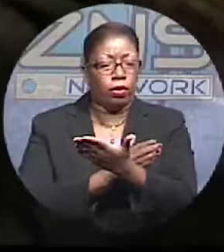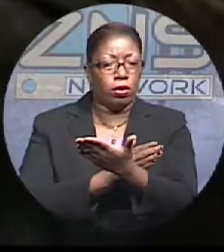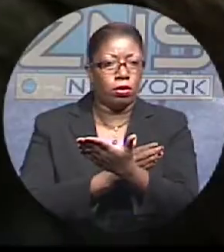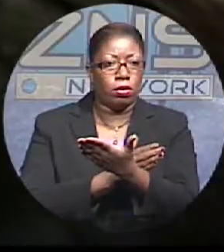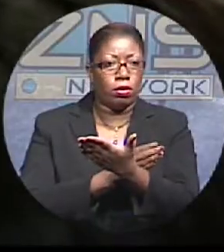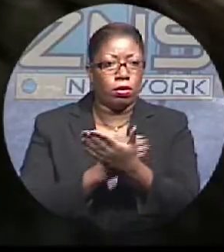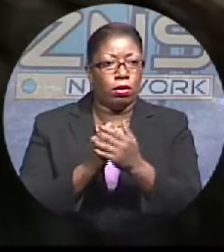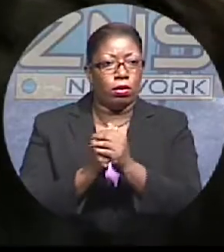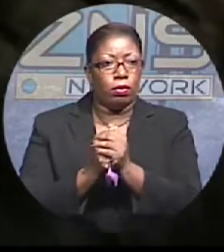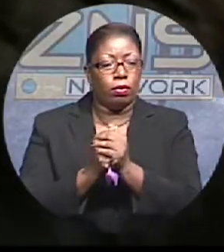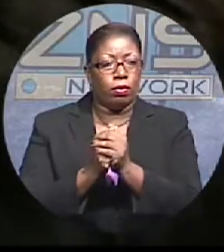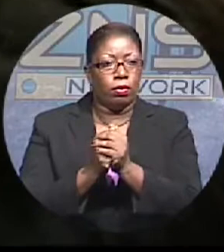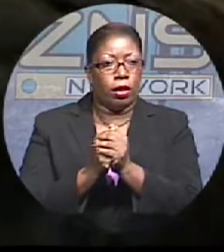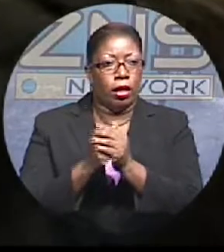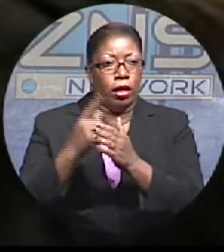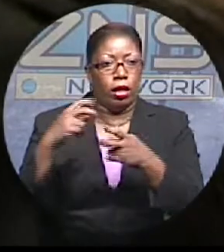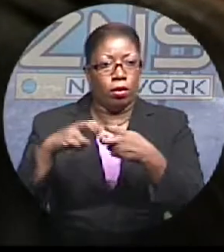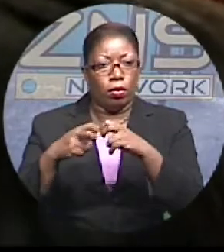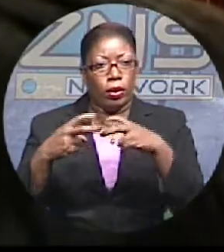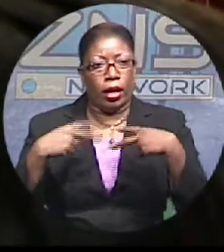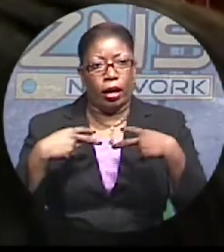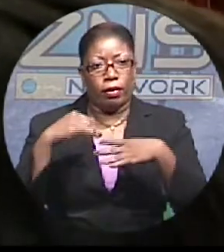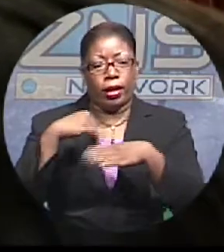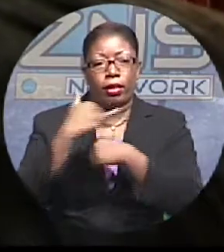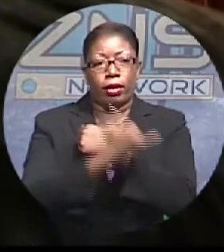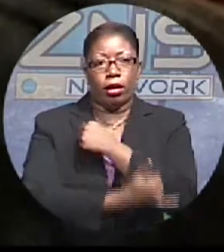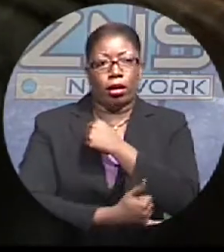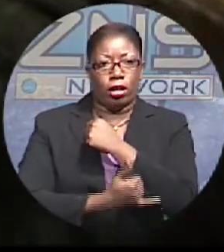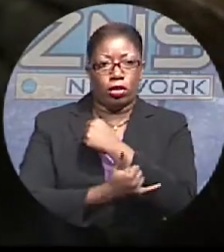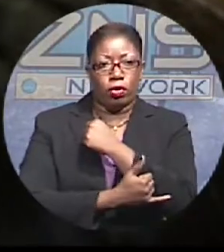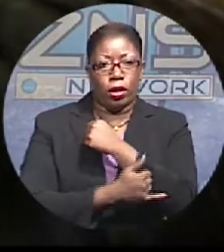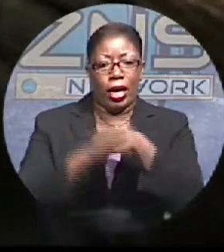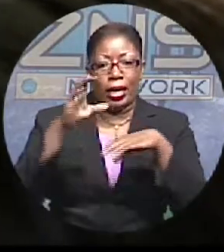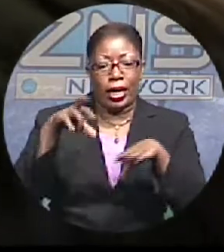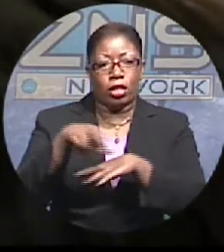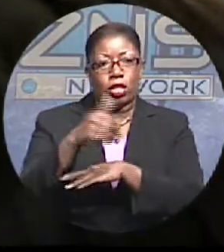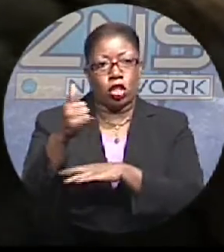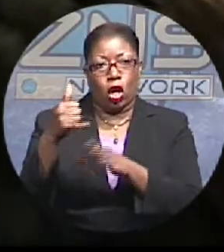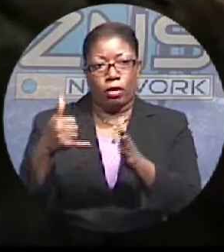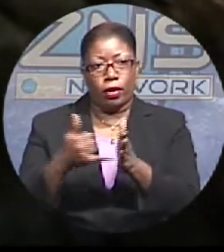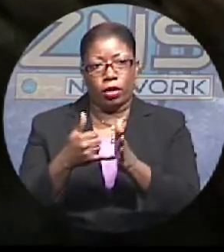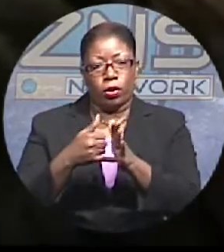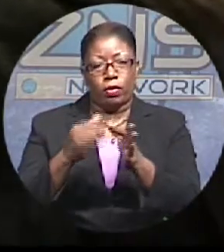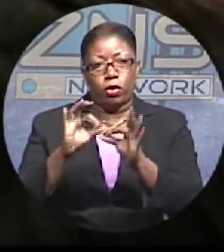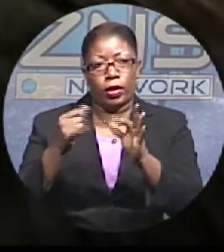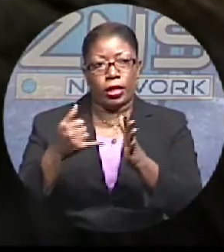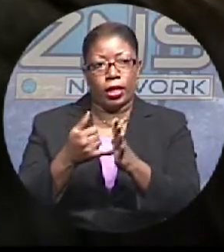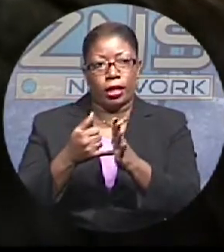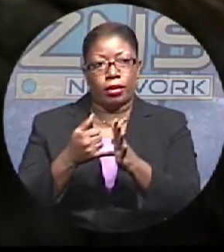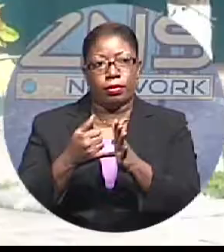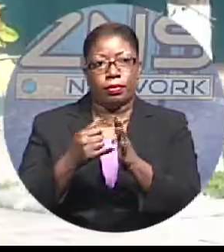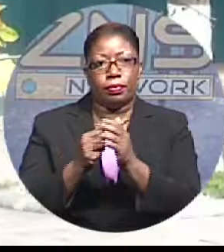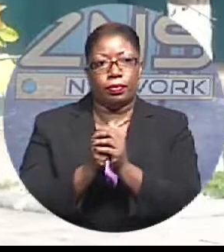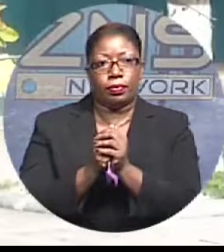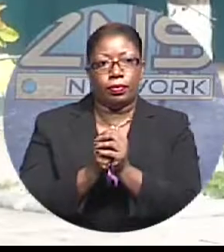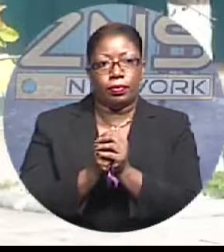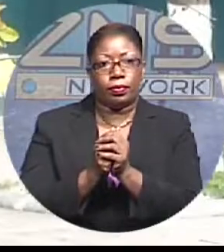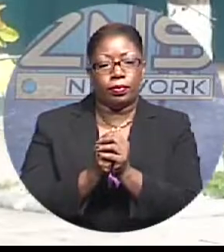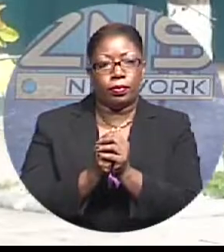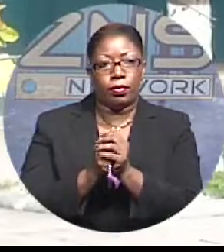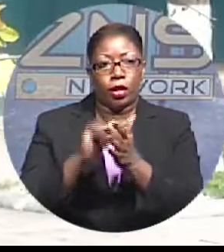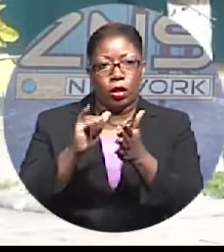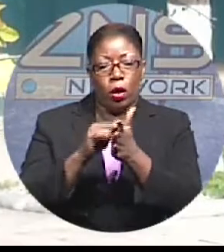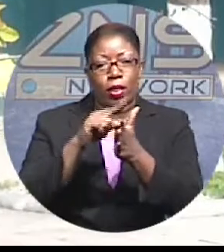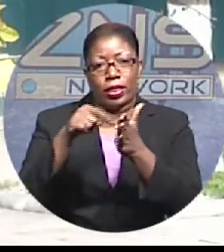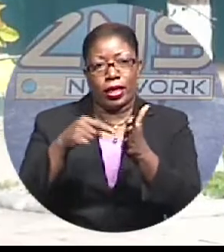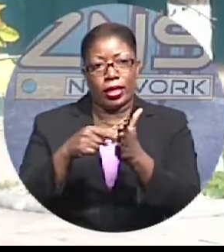concerns. I believe that the issues that we have in our country are solvable. We can fix it. We just have to have the will to do so. And although this